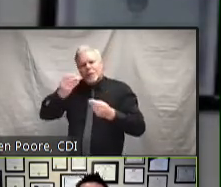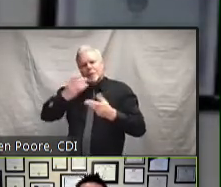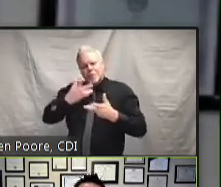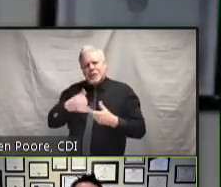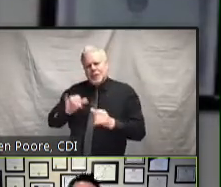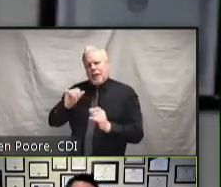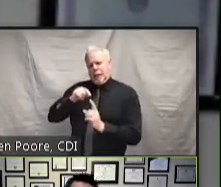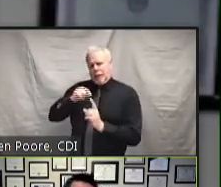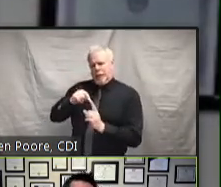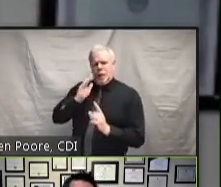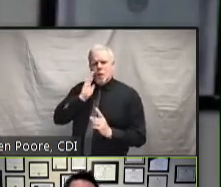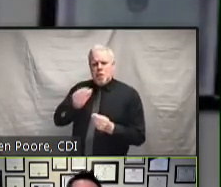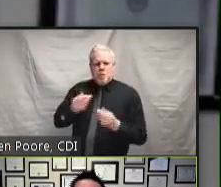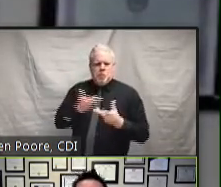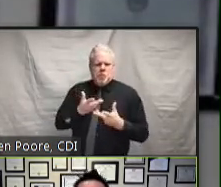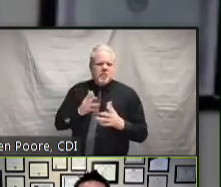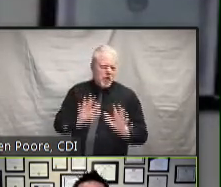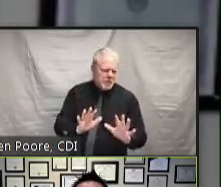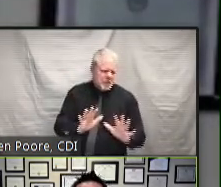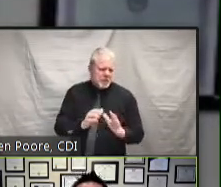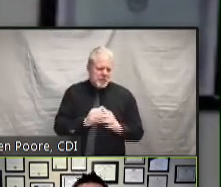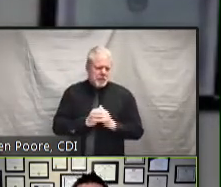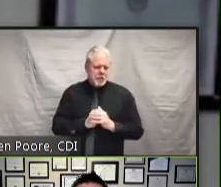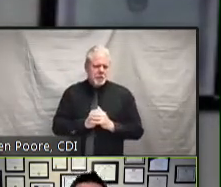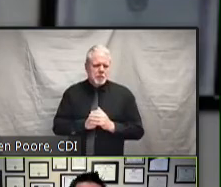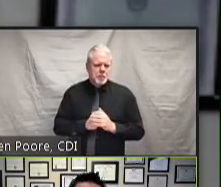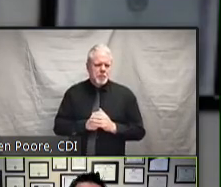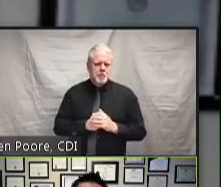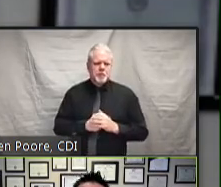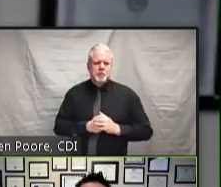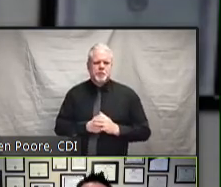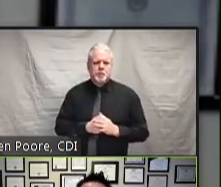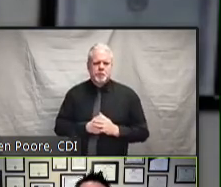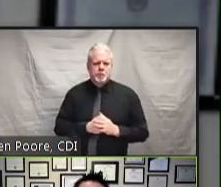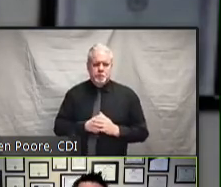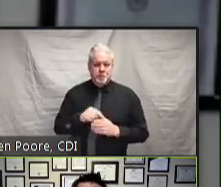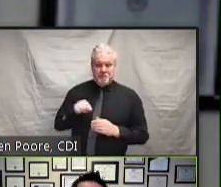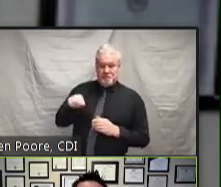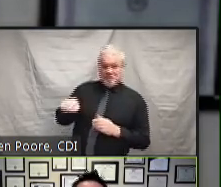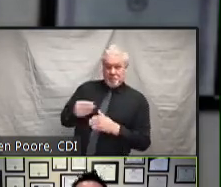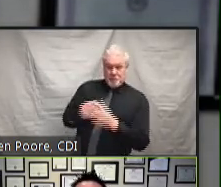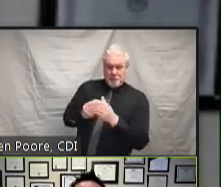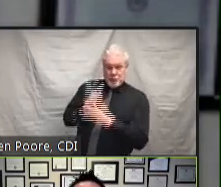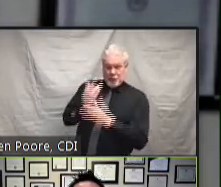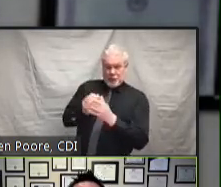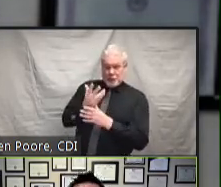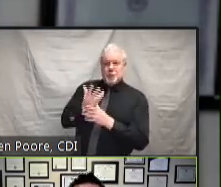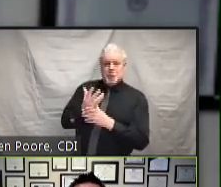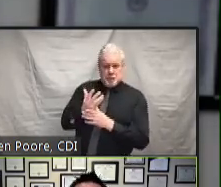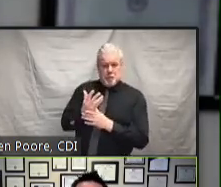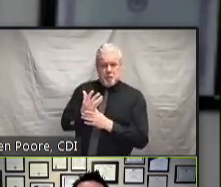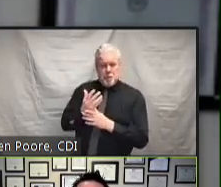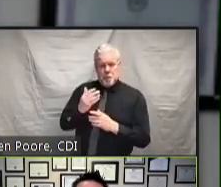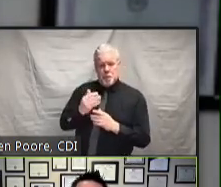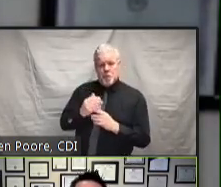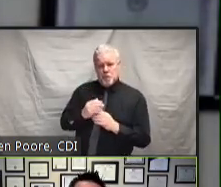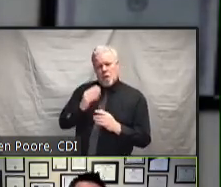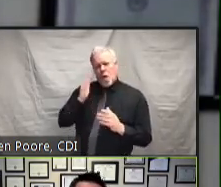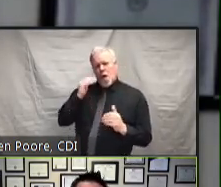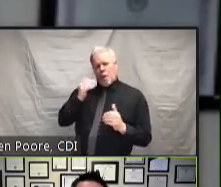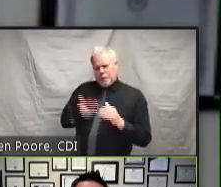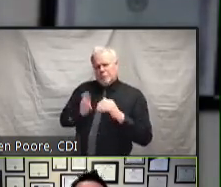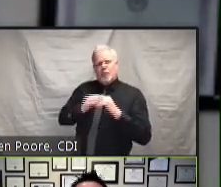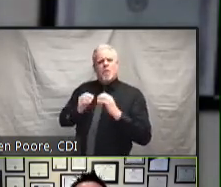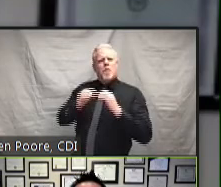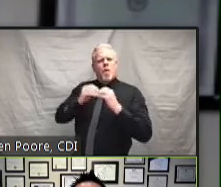governor's green light last week that wedding receptions and other types of gatherings will be allowed to open with a larger capacity later